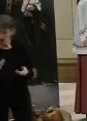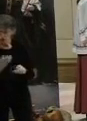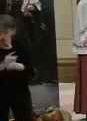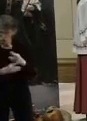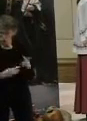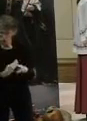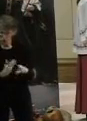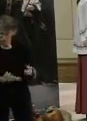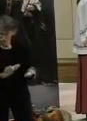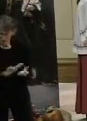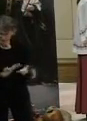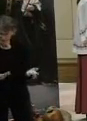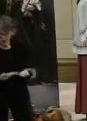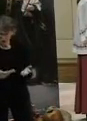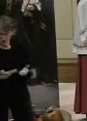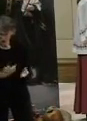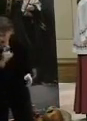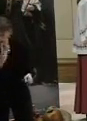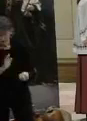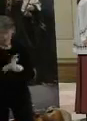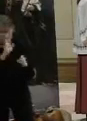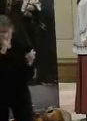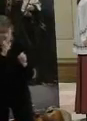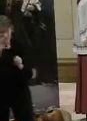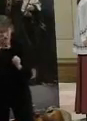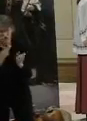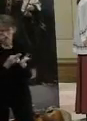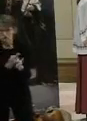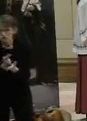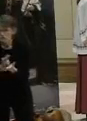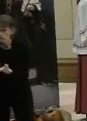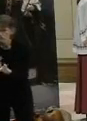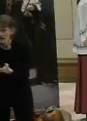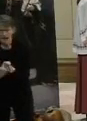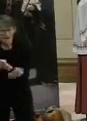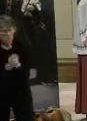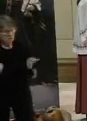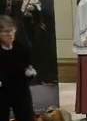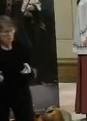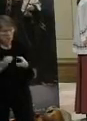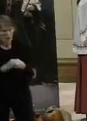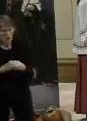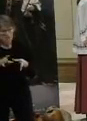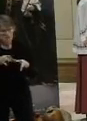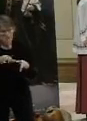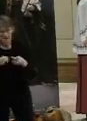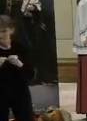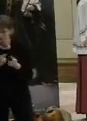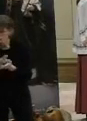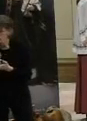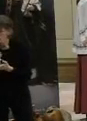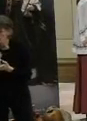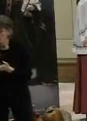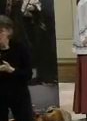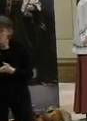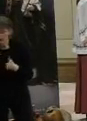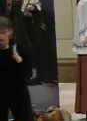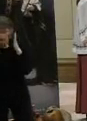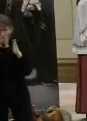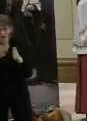world, to testify to the truth. Everyone who belongs to the truth listens to my